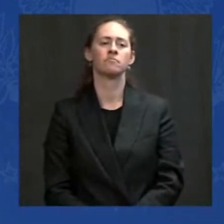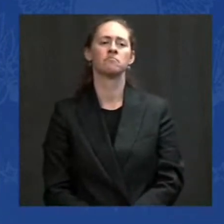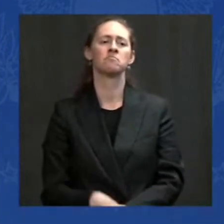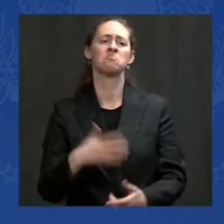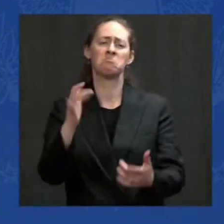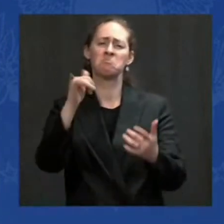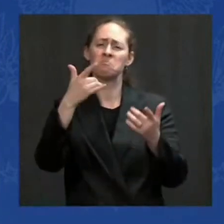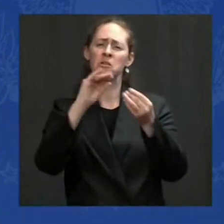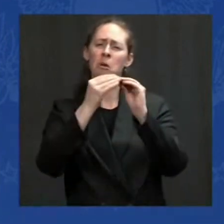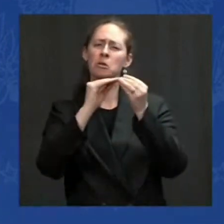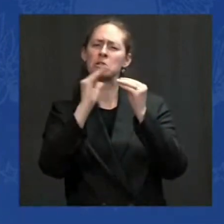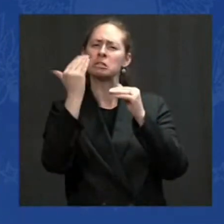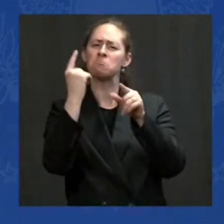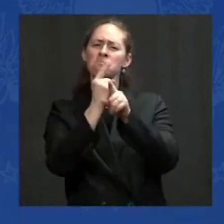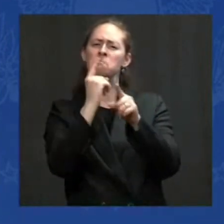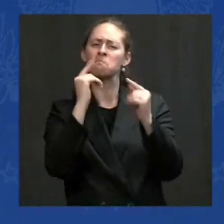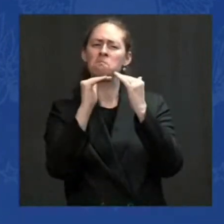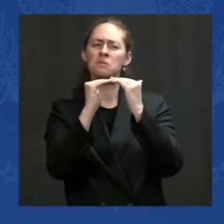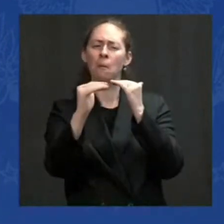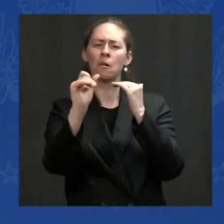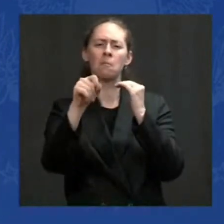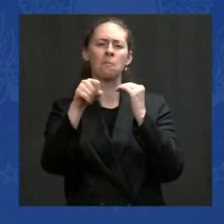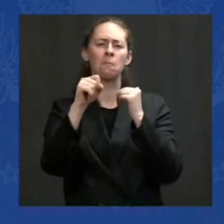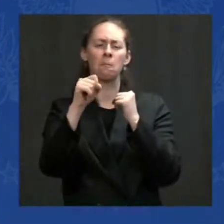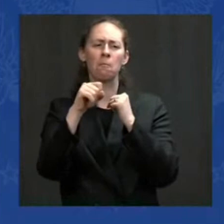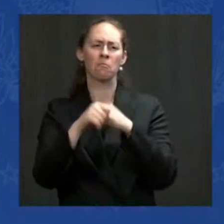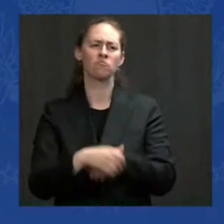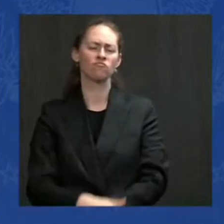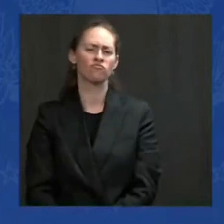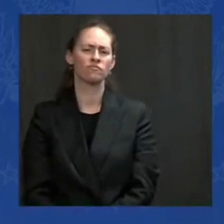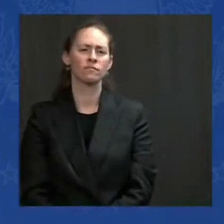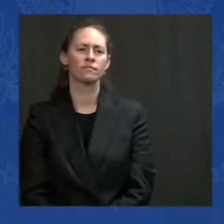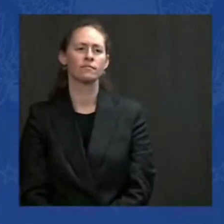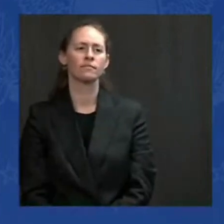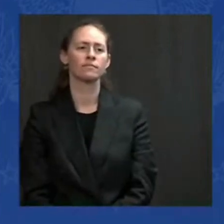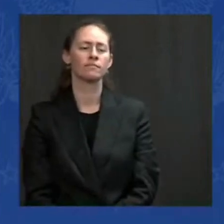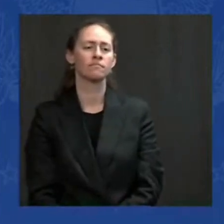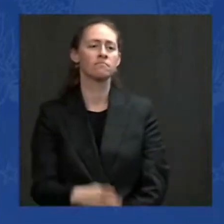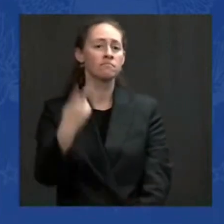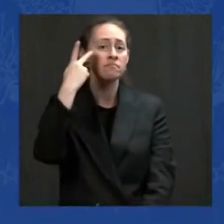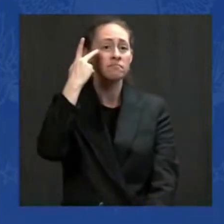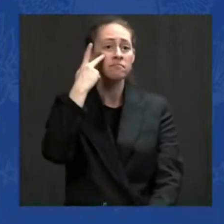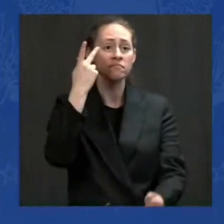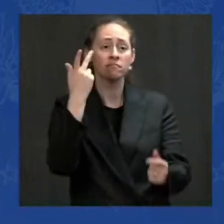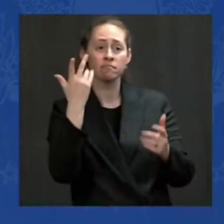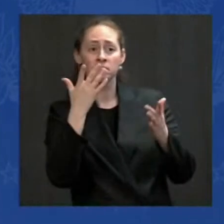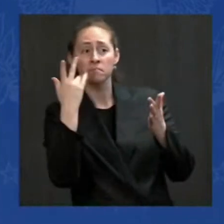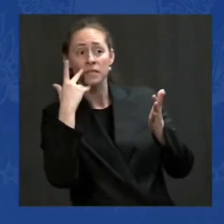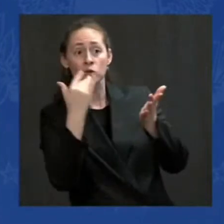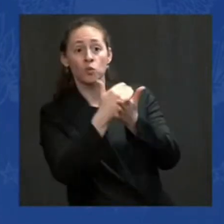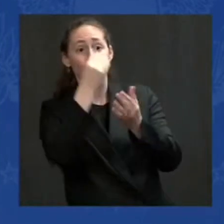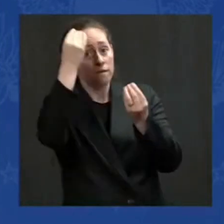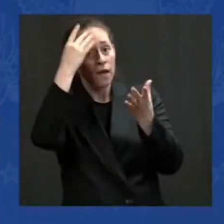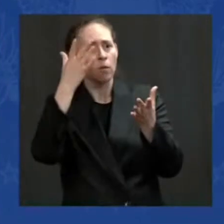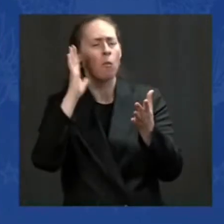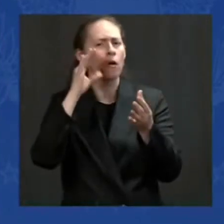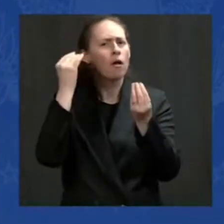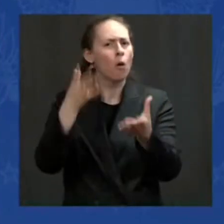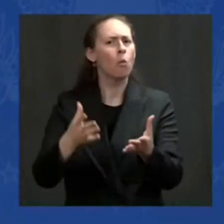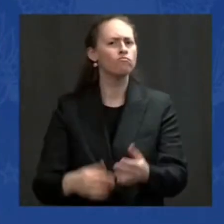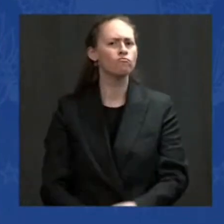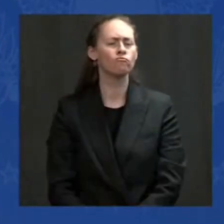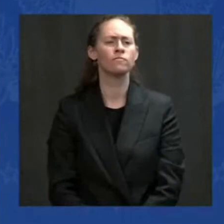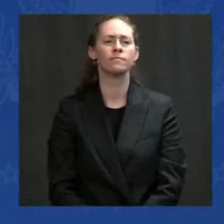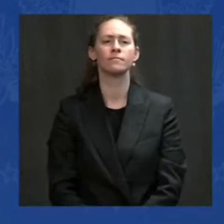get more sequences over time, and we will continue to update those. Good. On